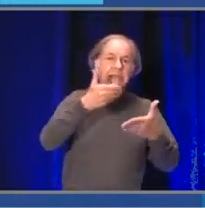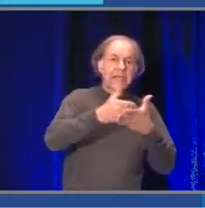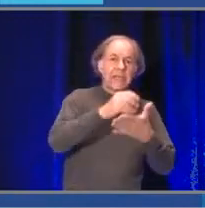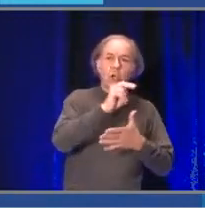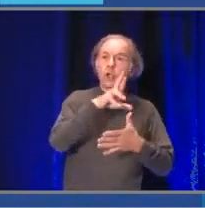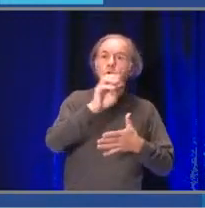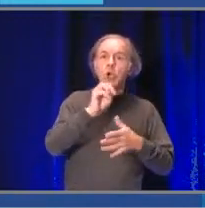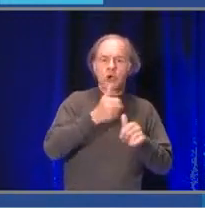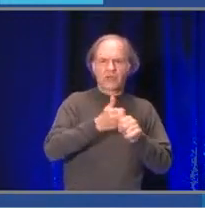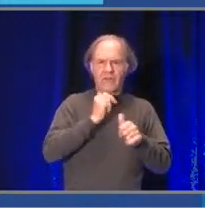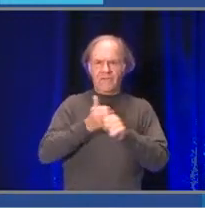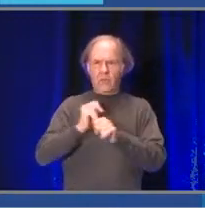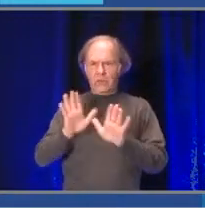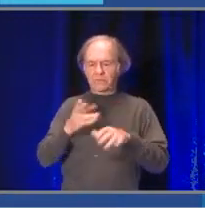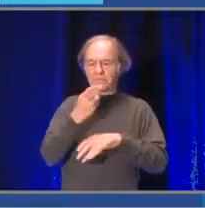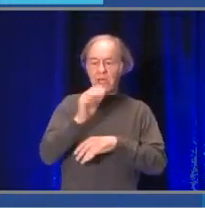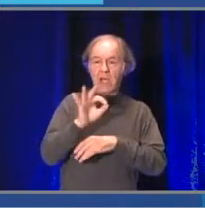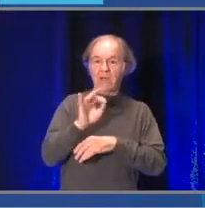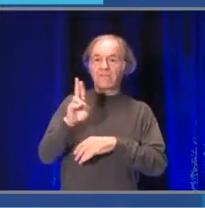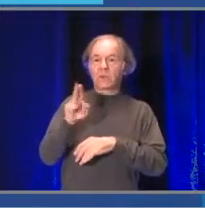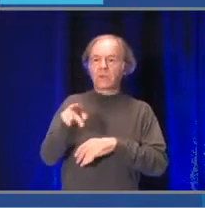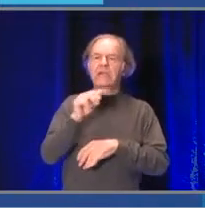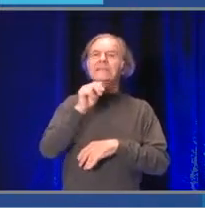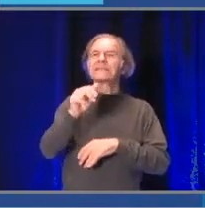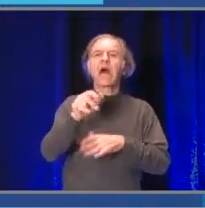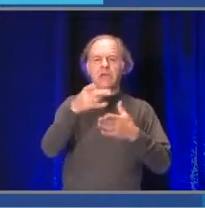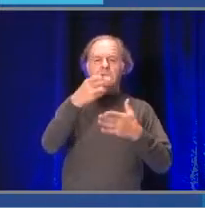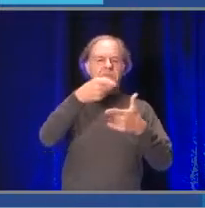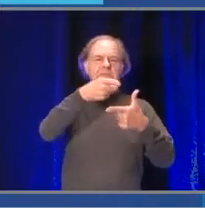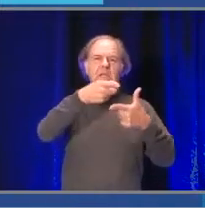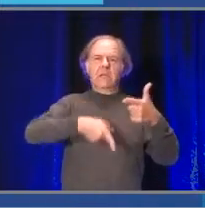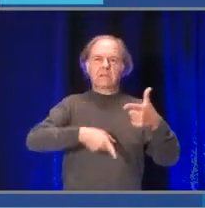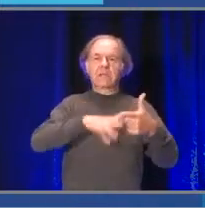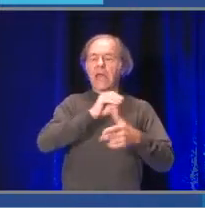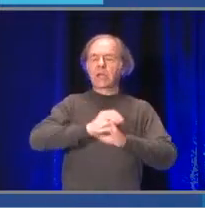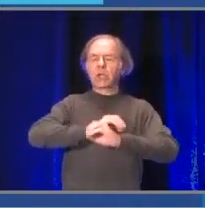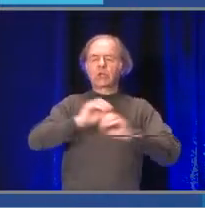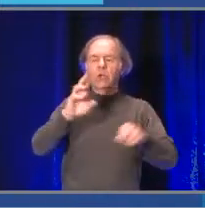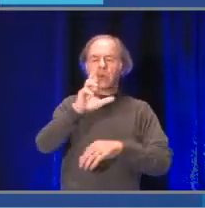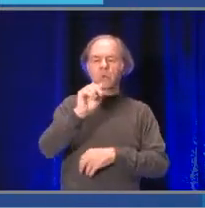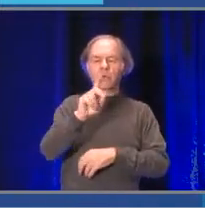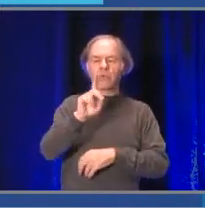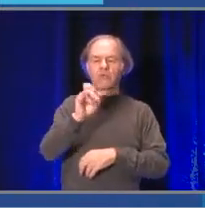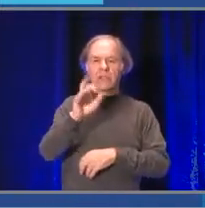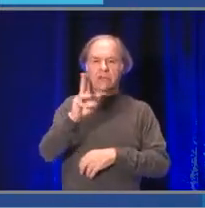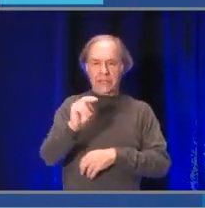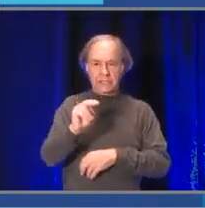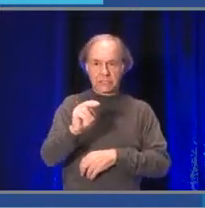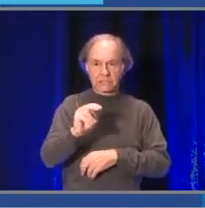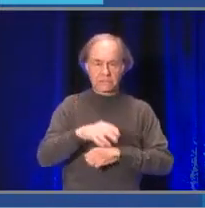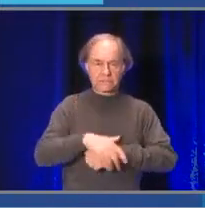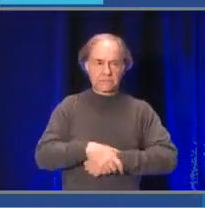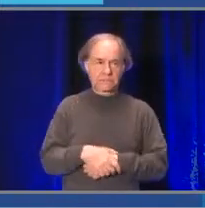bundles. HIFU is non-surgical and radiation-free.